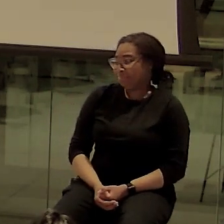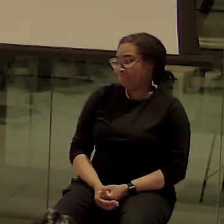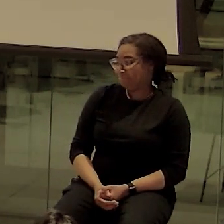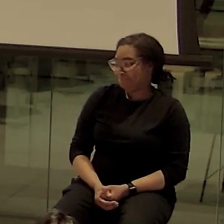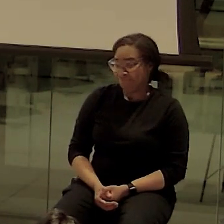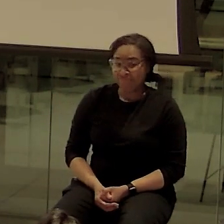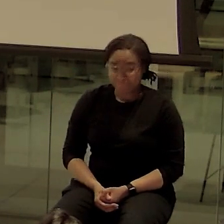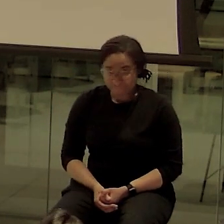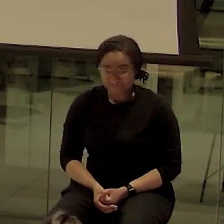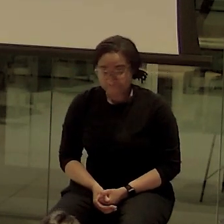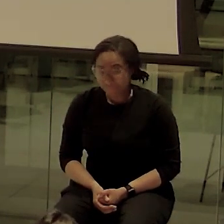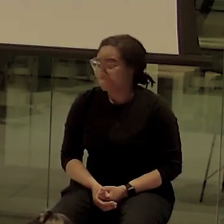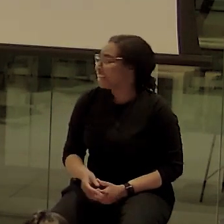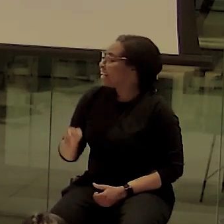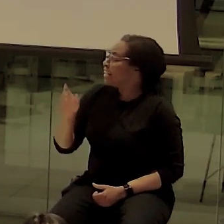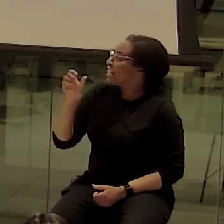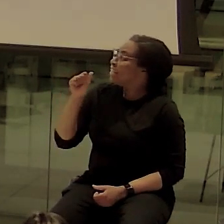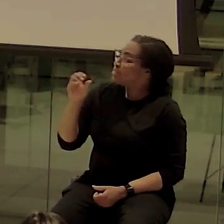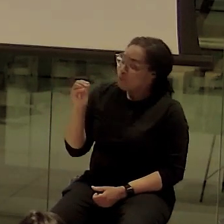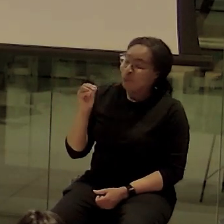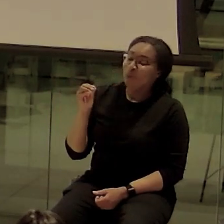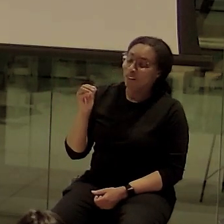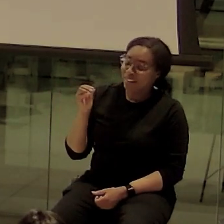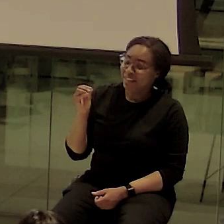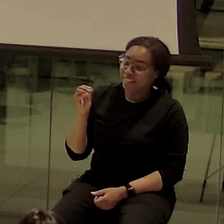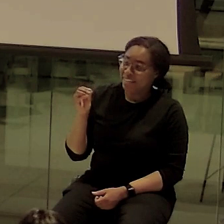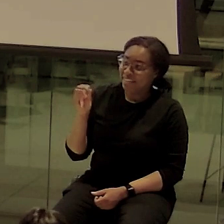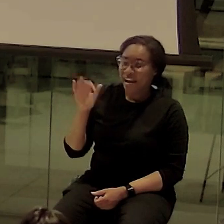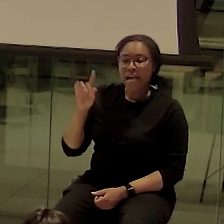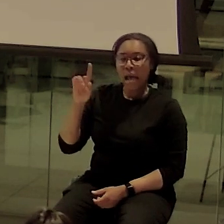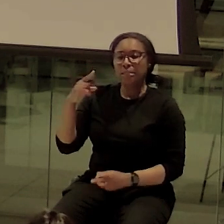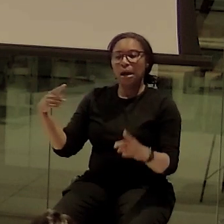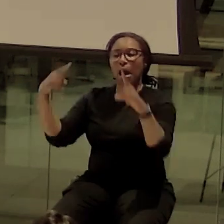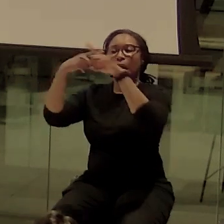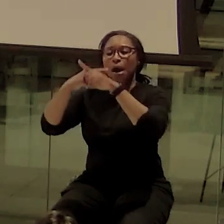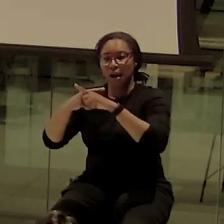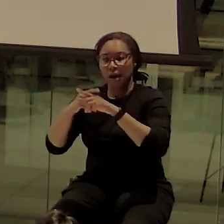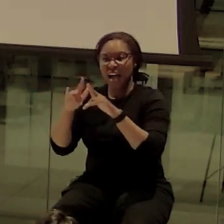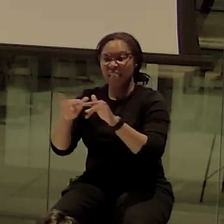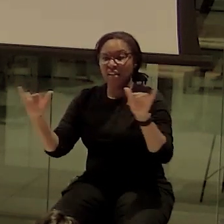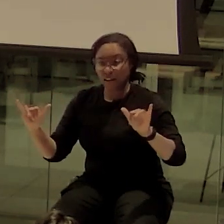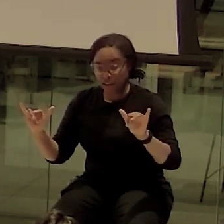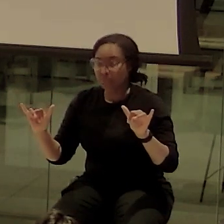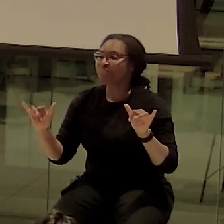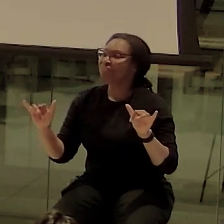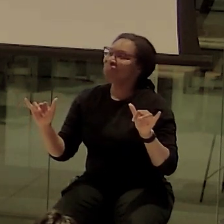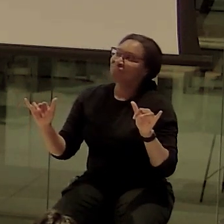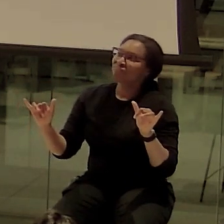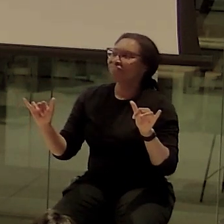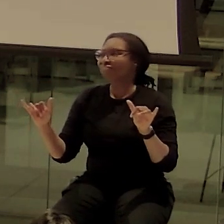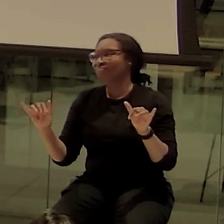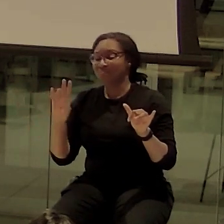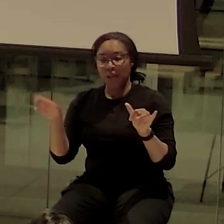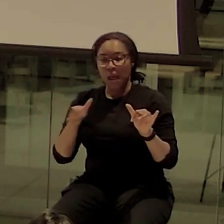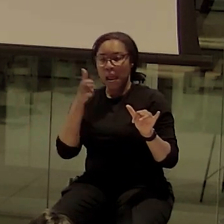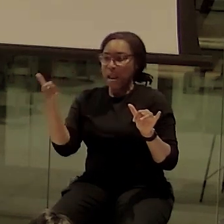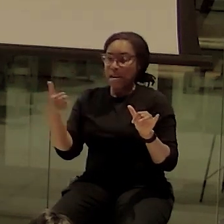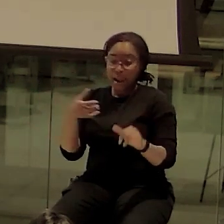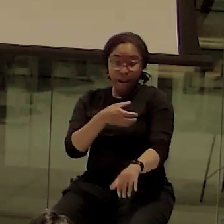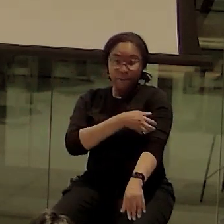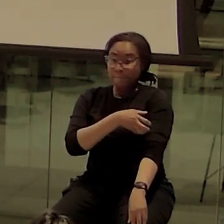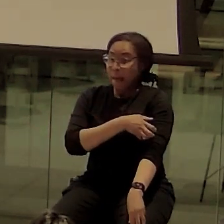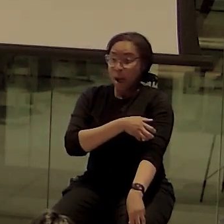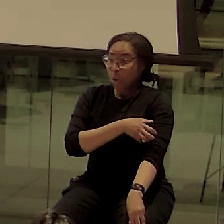Wow. Which I think is brilliant because it has this irony to it, but it also kind of, you know, takes any sort of power out of